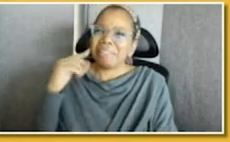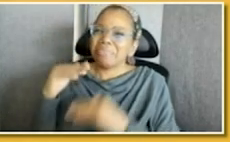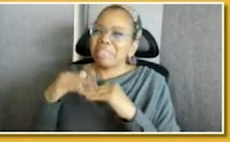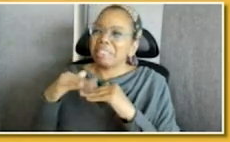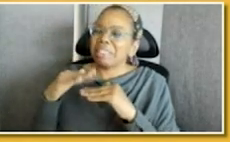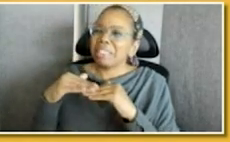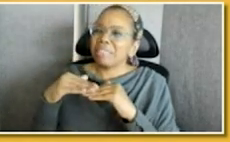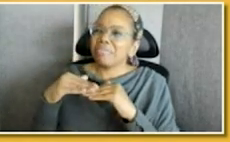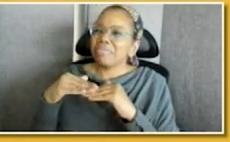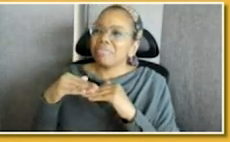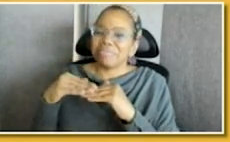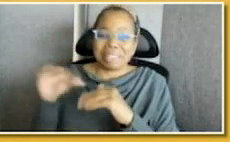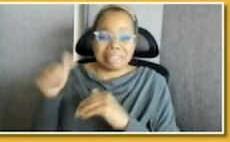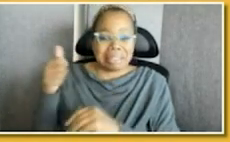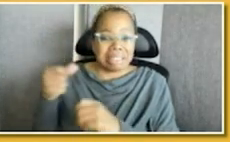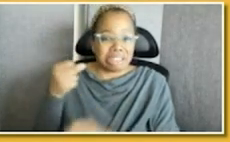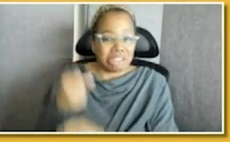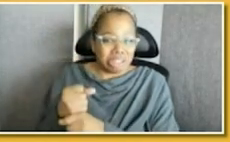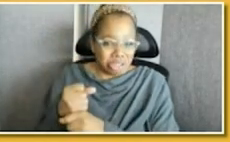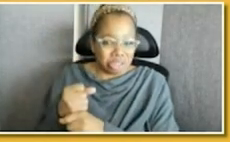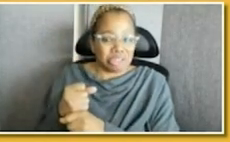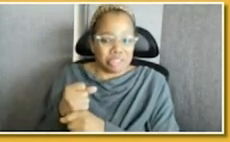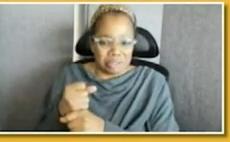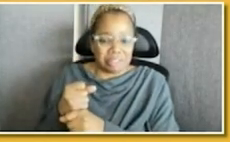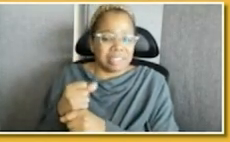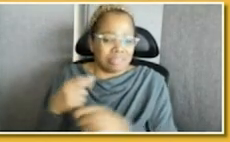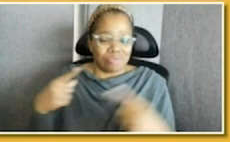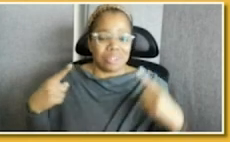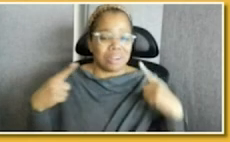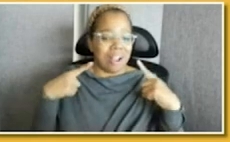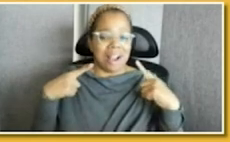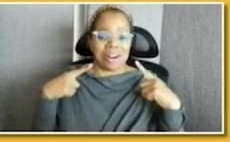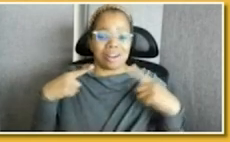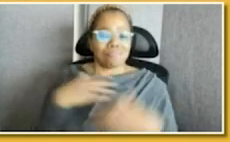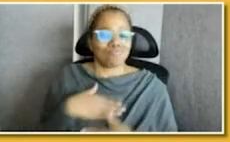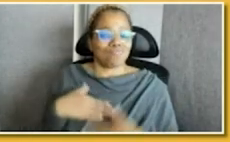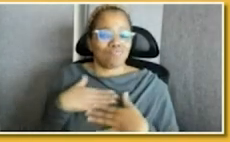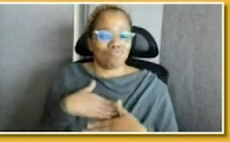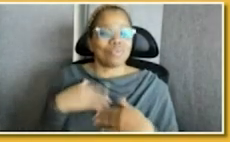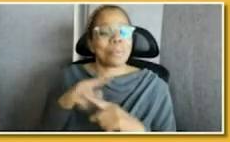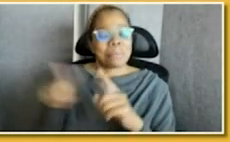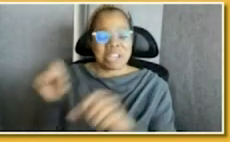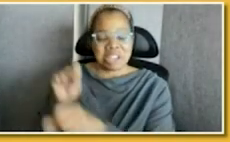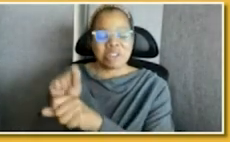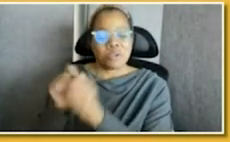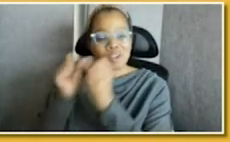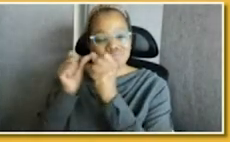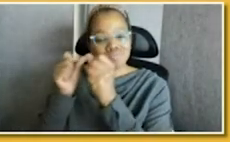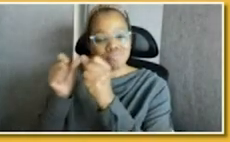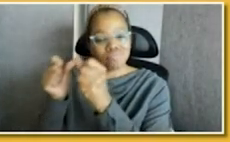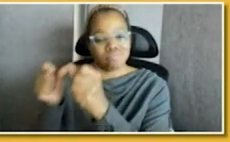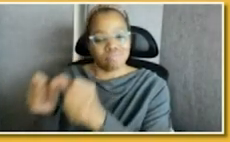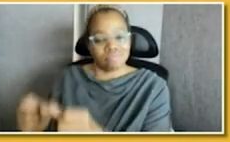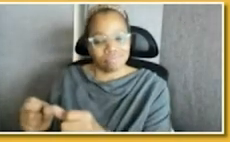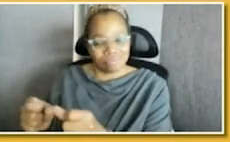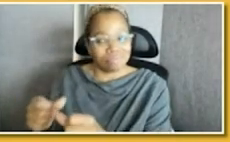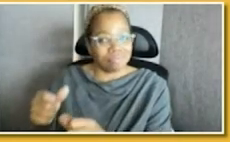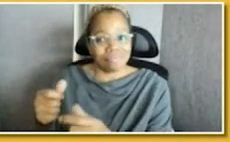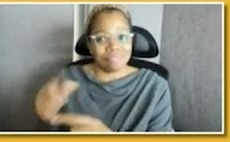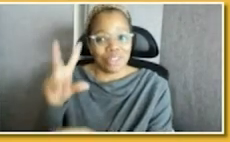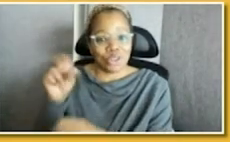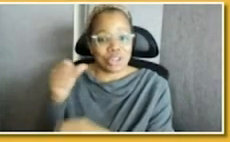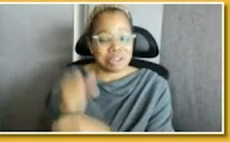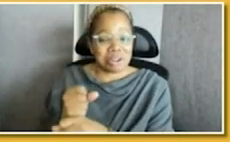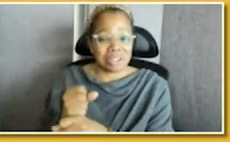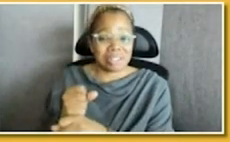years since he's been retired and, enjoying that, but yeah, he worked there, you know, my whole, as far back as I can